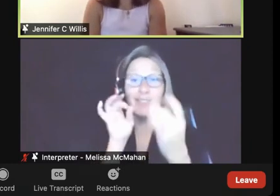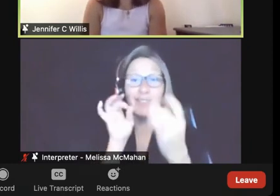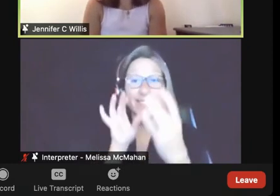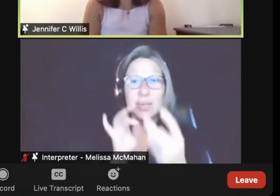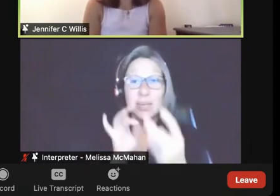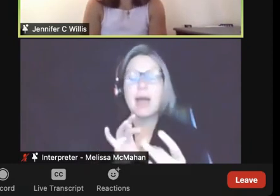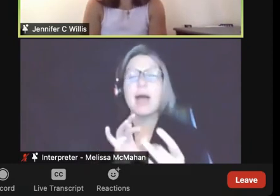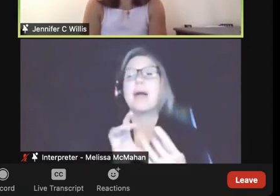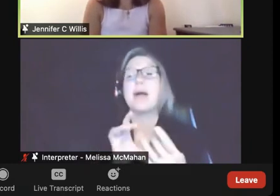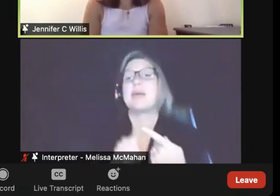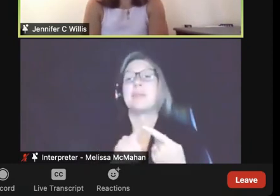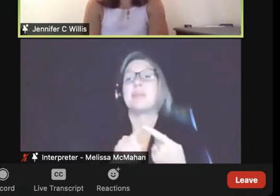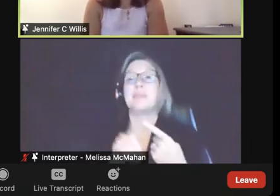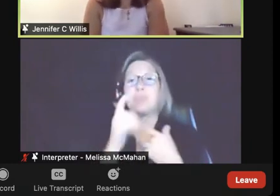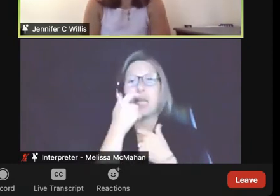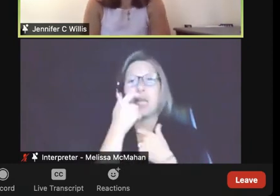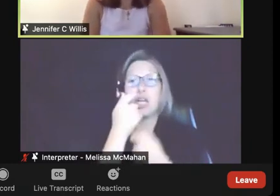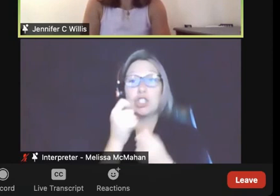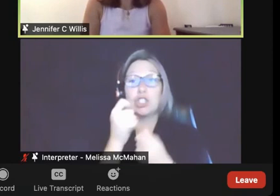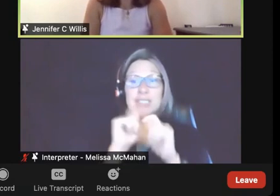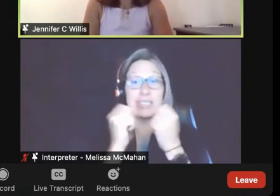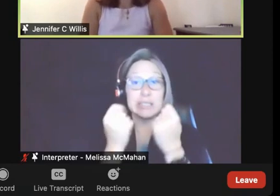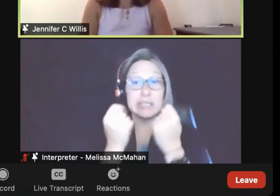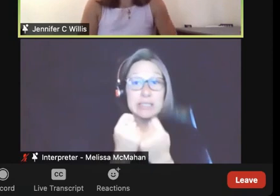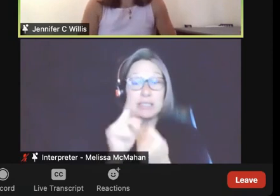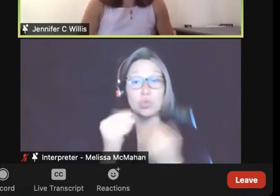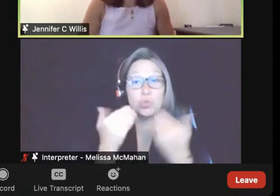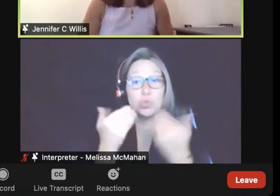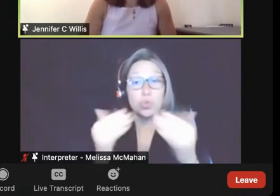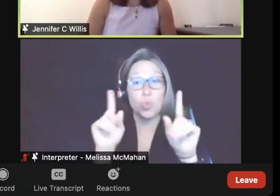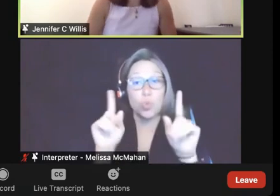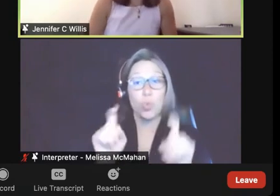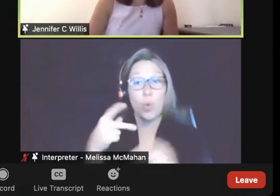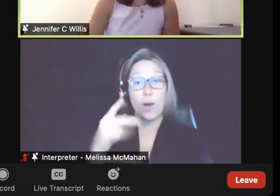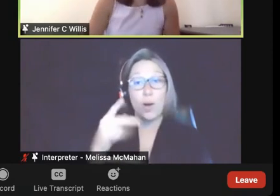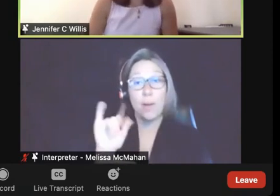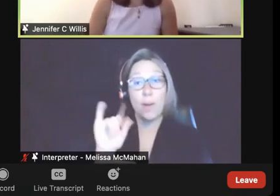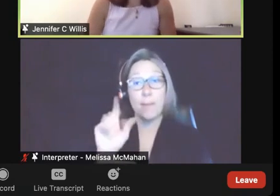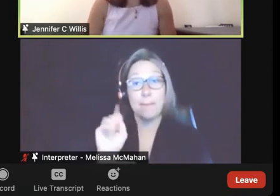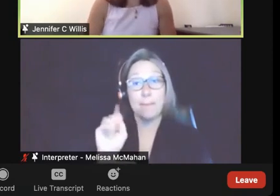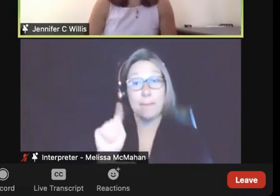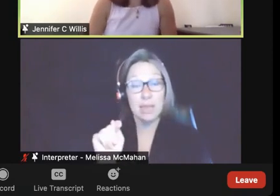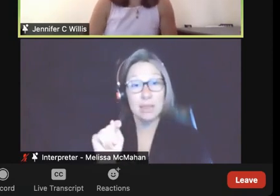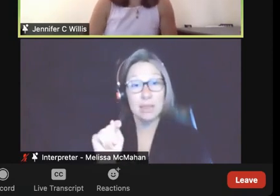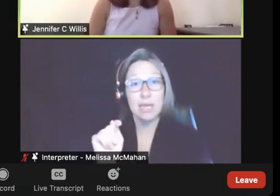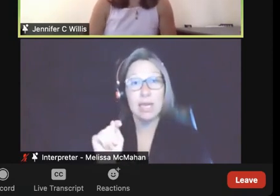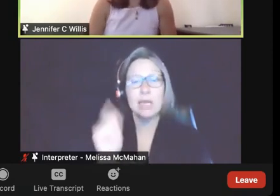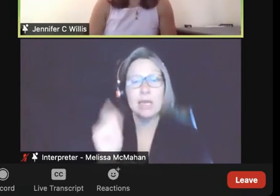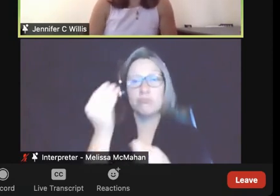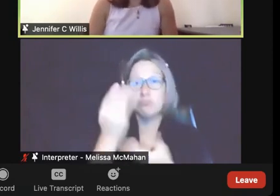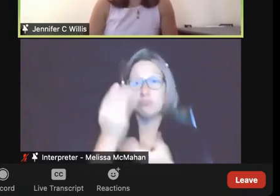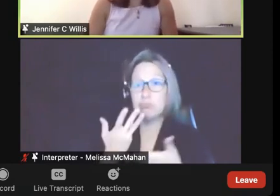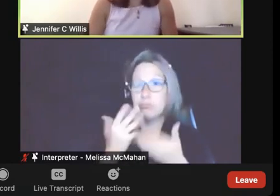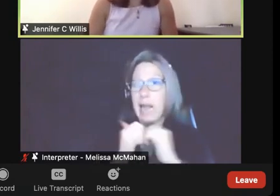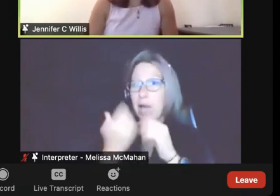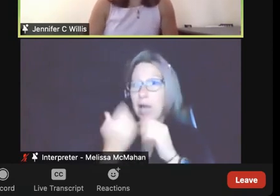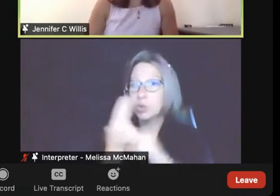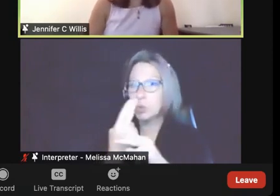interested in teams doing a pilot of it and providing us with information on how it's used and if it's